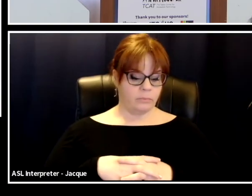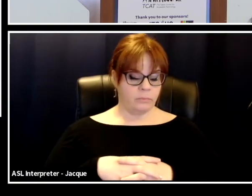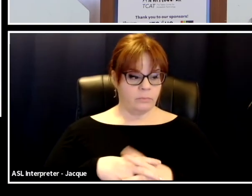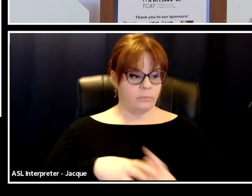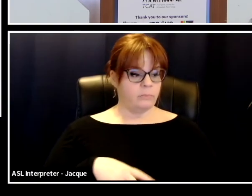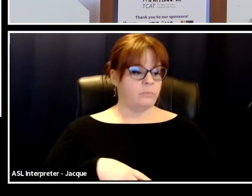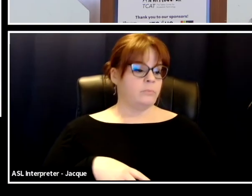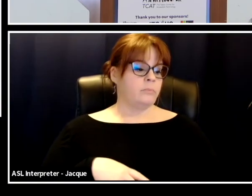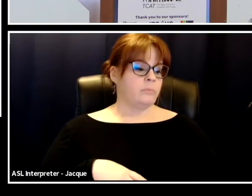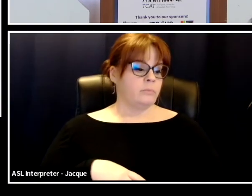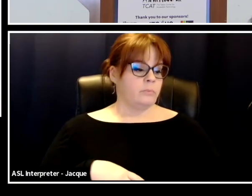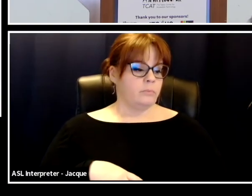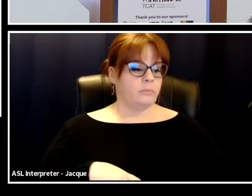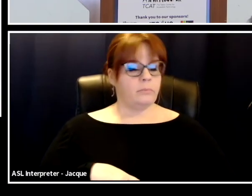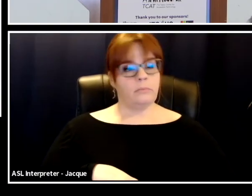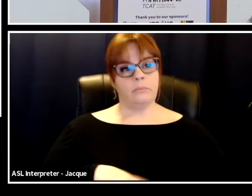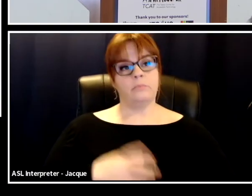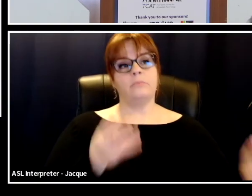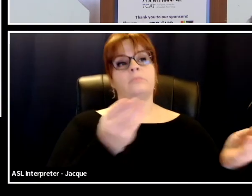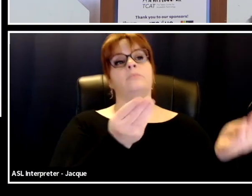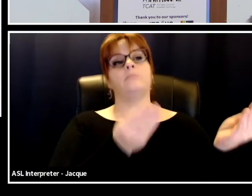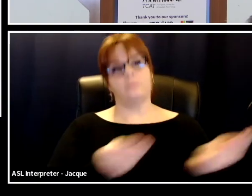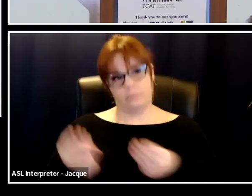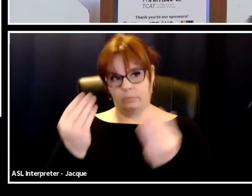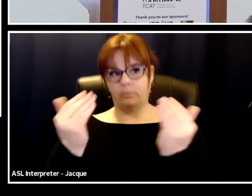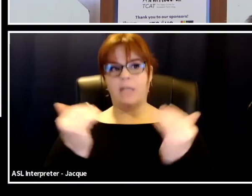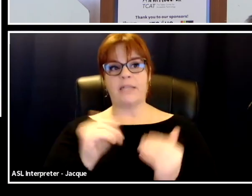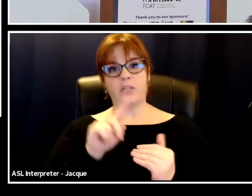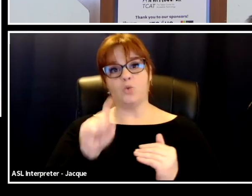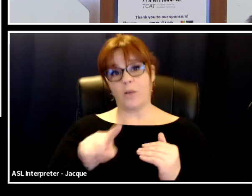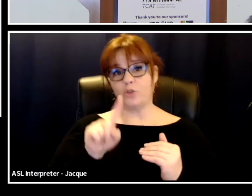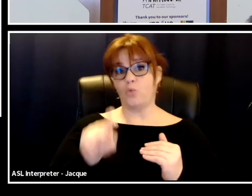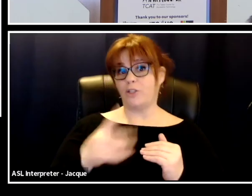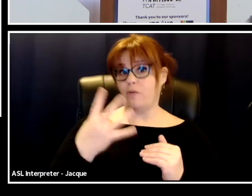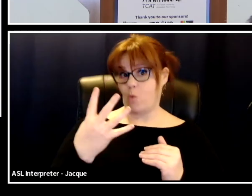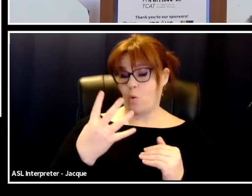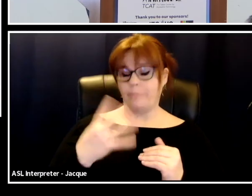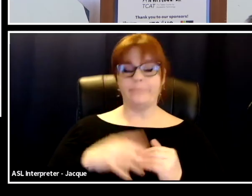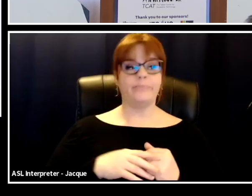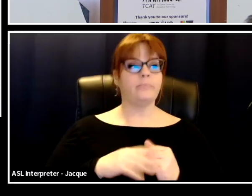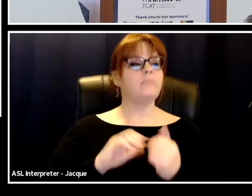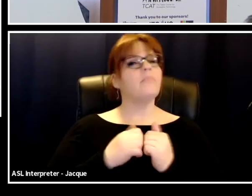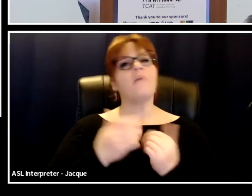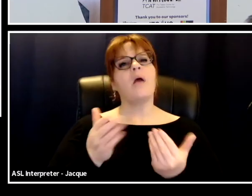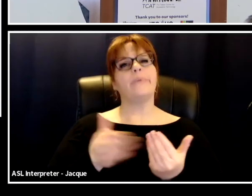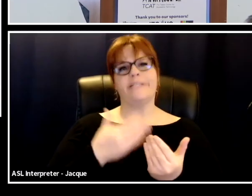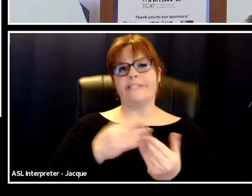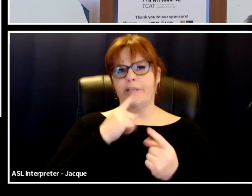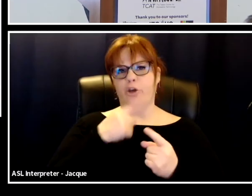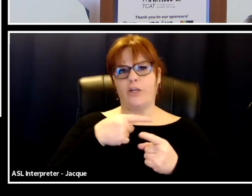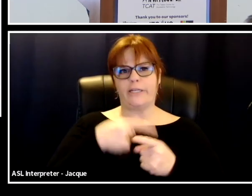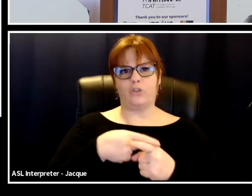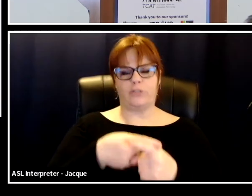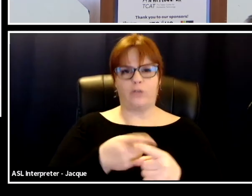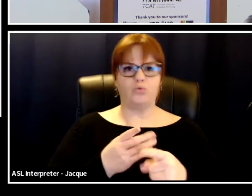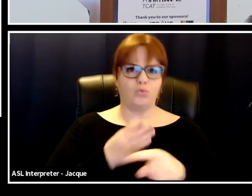Which is kind of a segue to the next question, which is question 4. How easy are intersections to cross, which